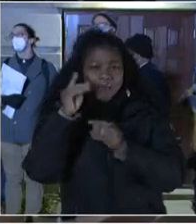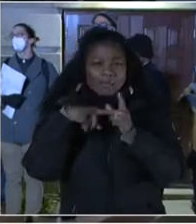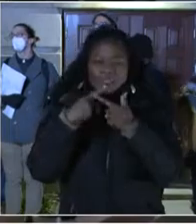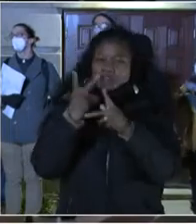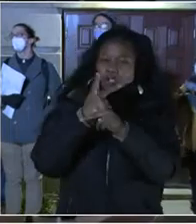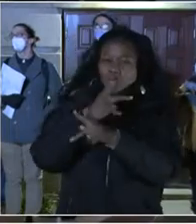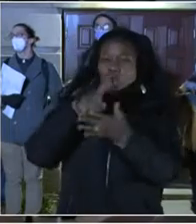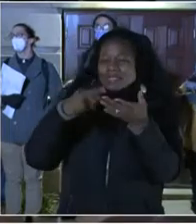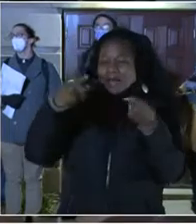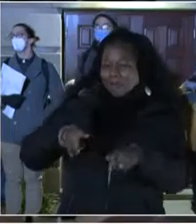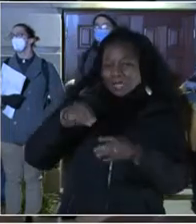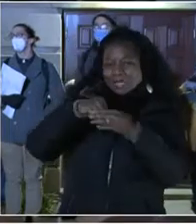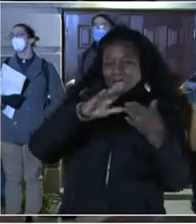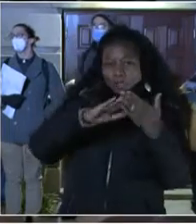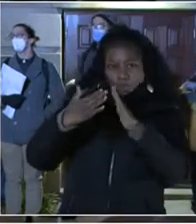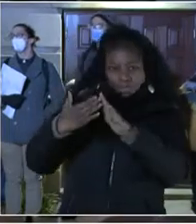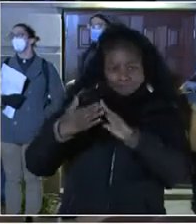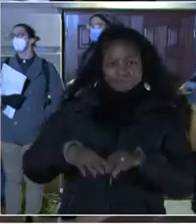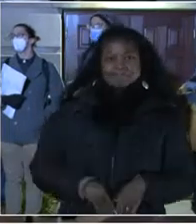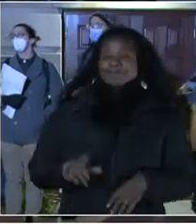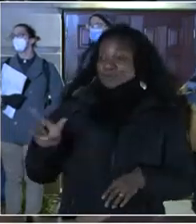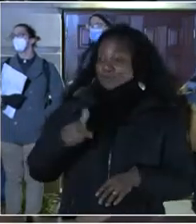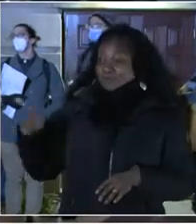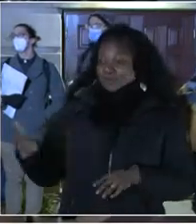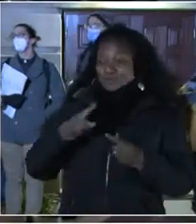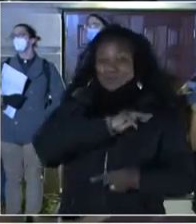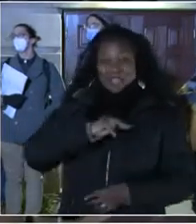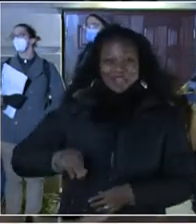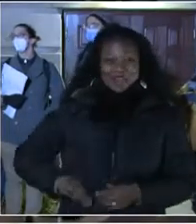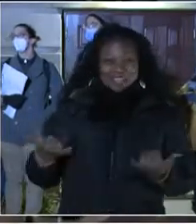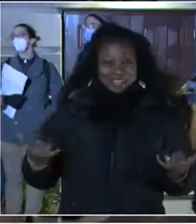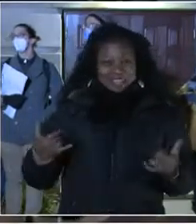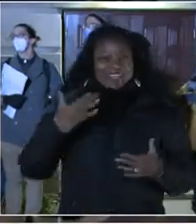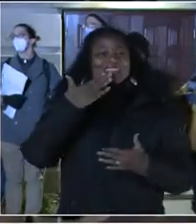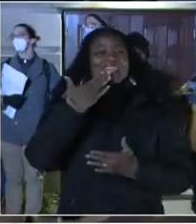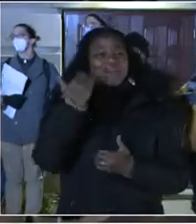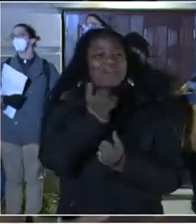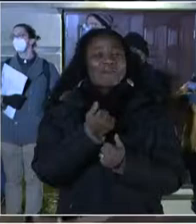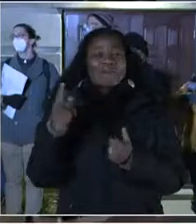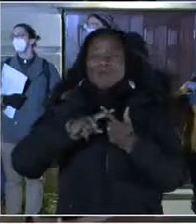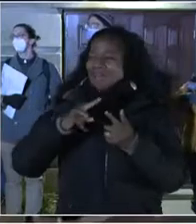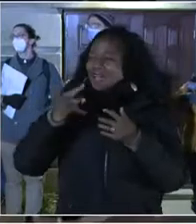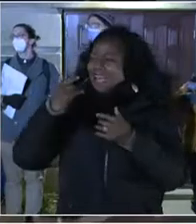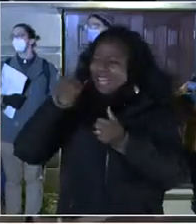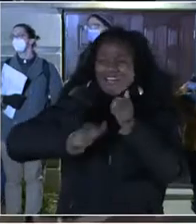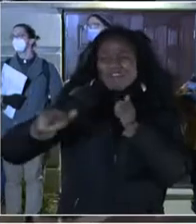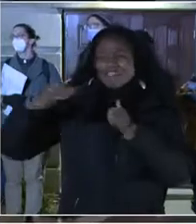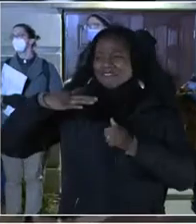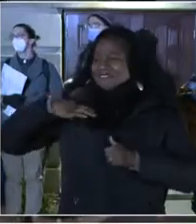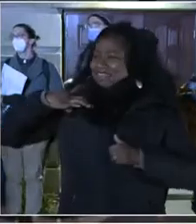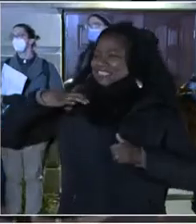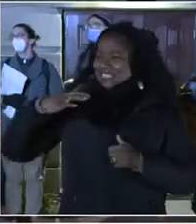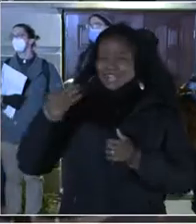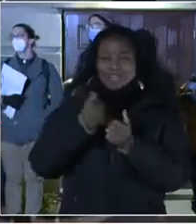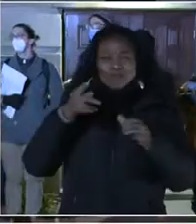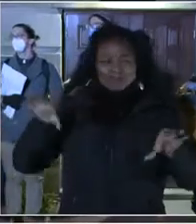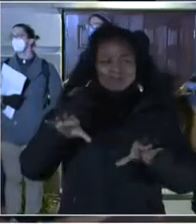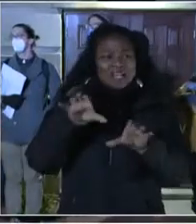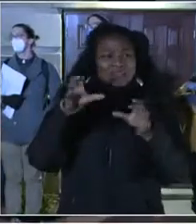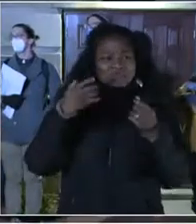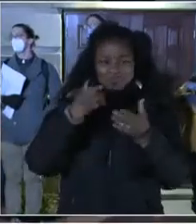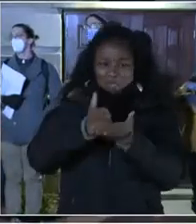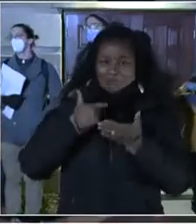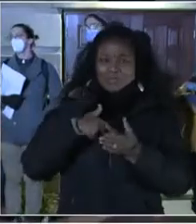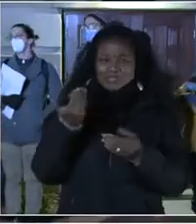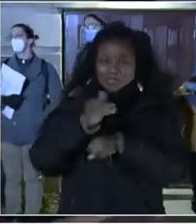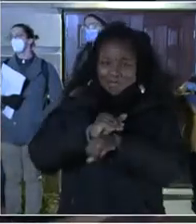communities. So, Mayor, I'll turn it over to you, and thank you for being here with us. Thank you all for every volunteer, everybody that's done anything to help us tonight. Thank